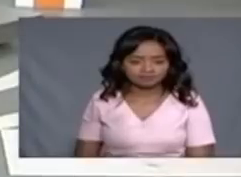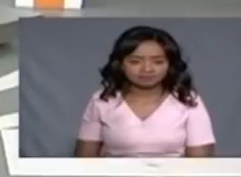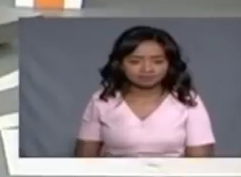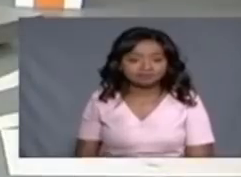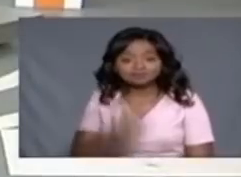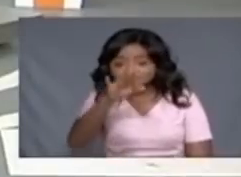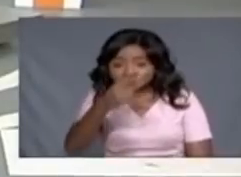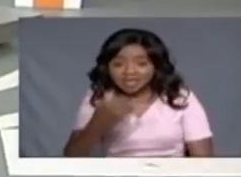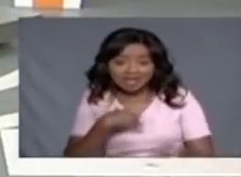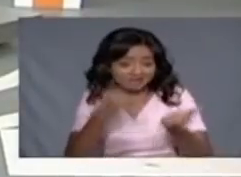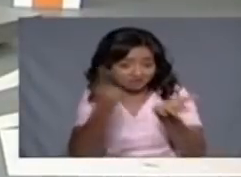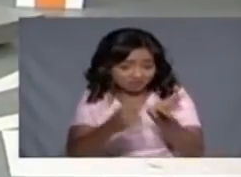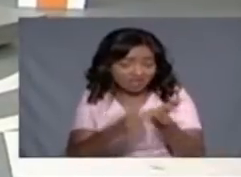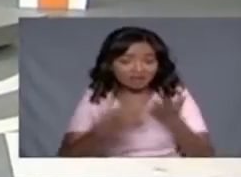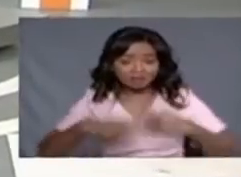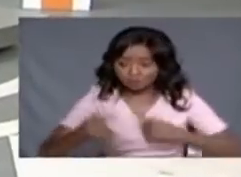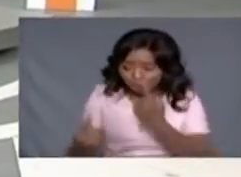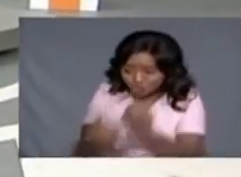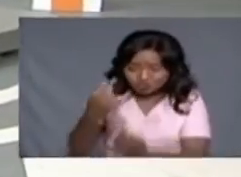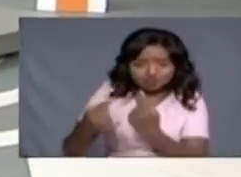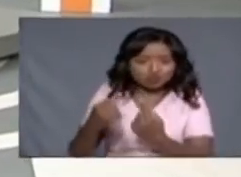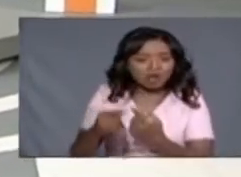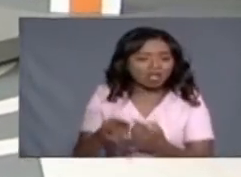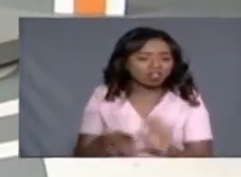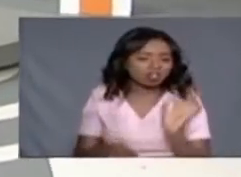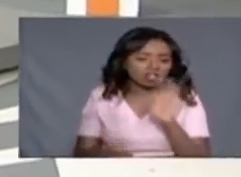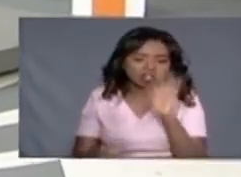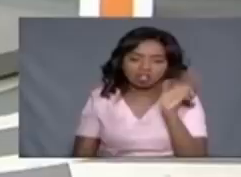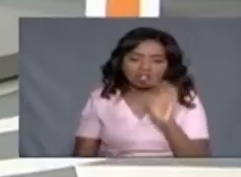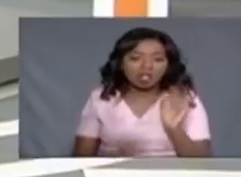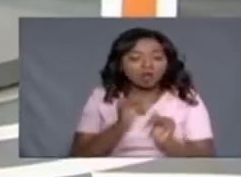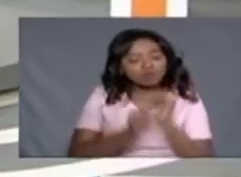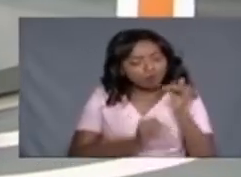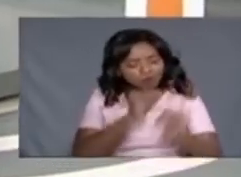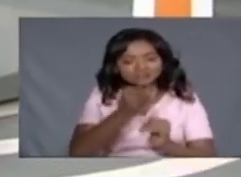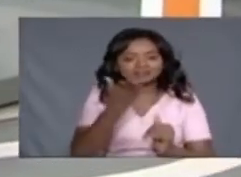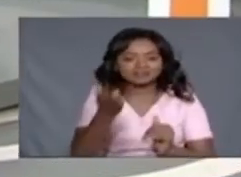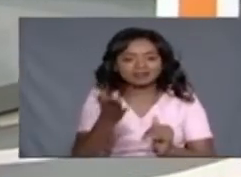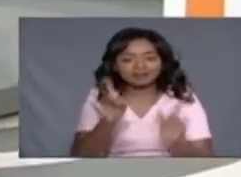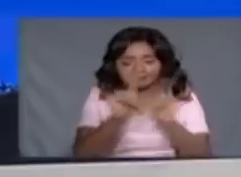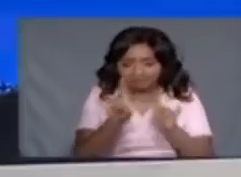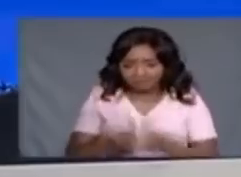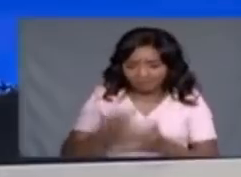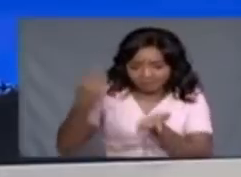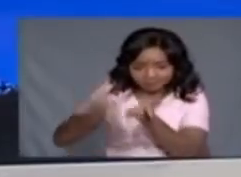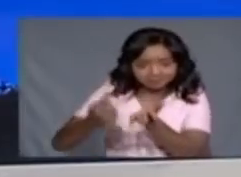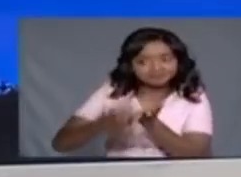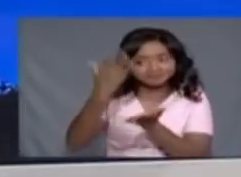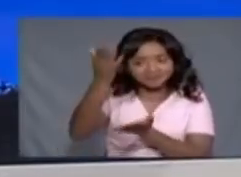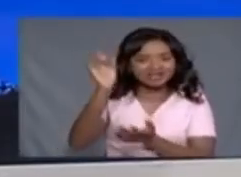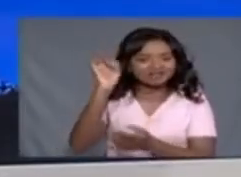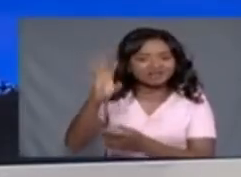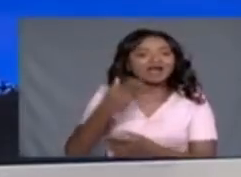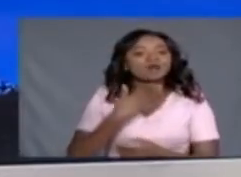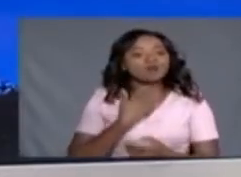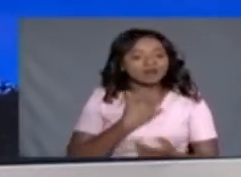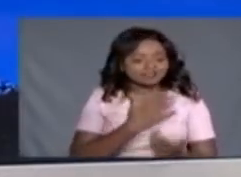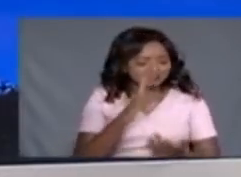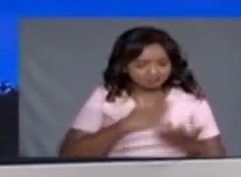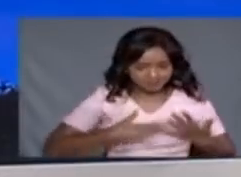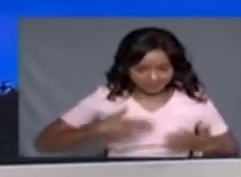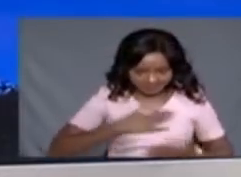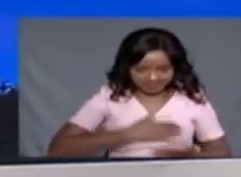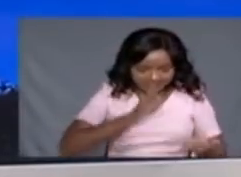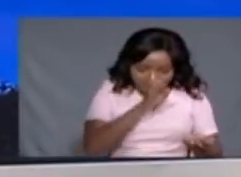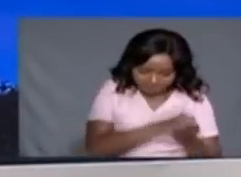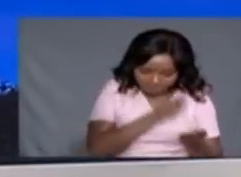Ugandan friends who tell you they really cook them with all kinds of... It's a whole process. And even for Ugandans who are in the diaspora, they ask for them to be transported to wherever